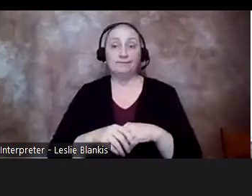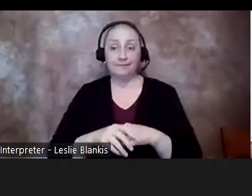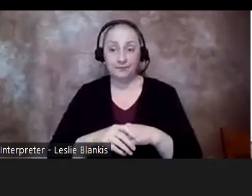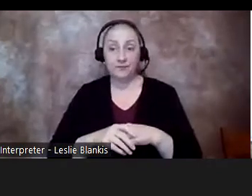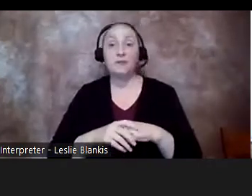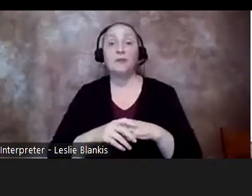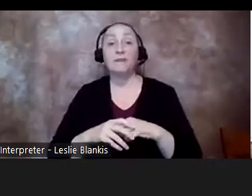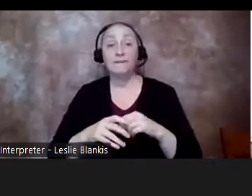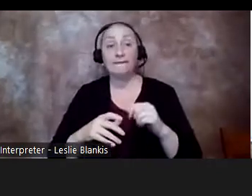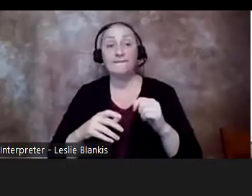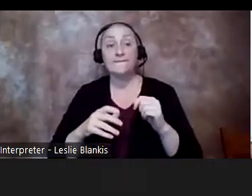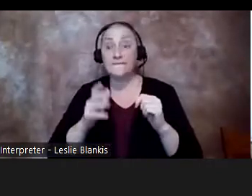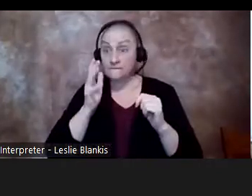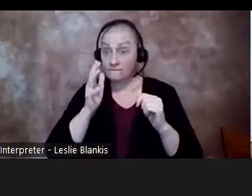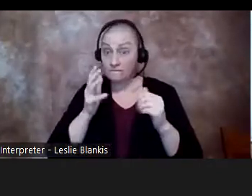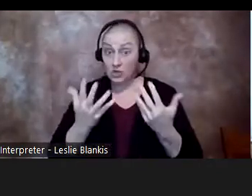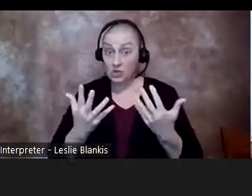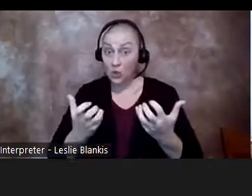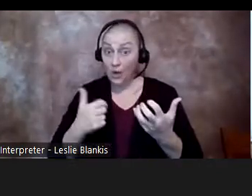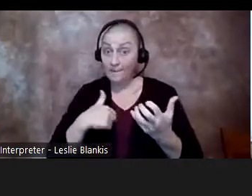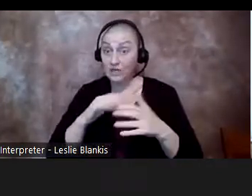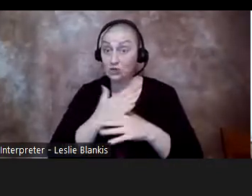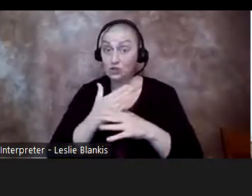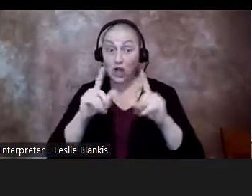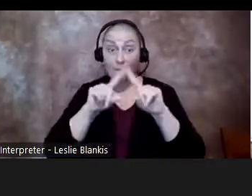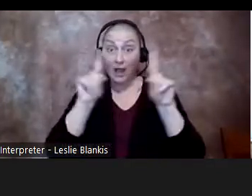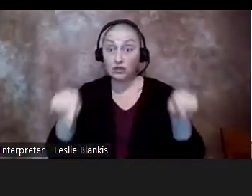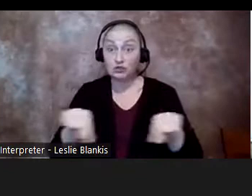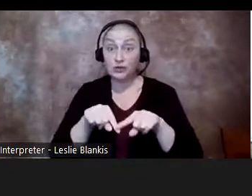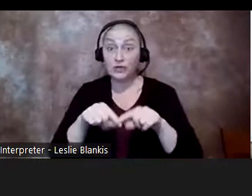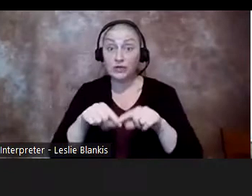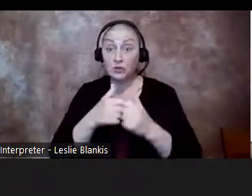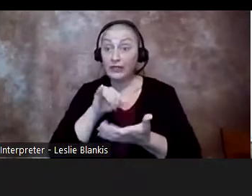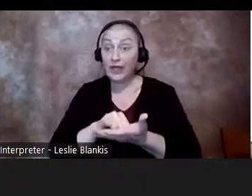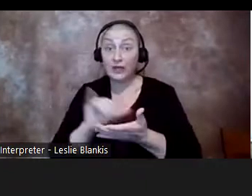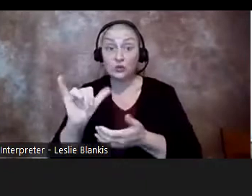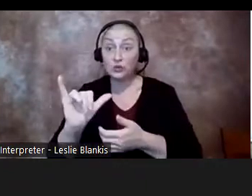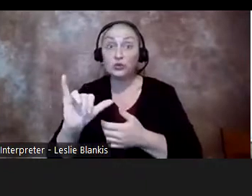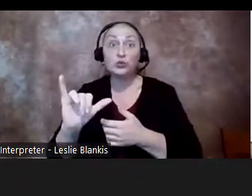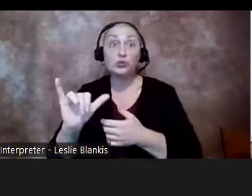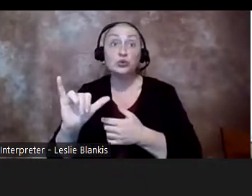And would you like me to share the screen with that up as well?